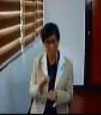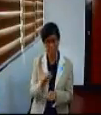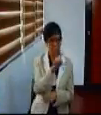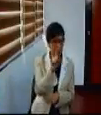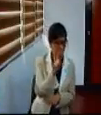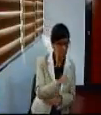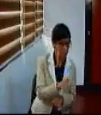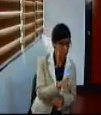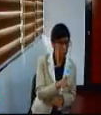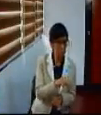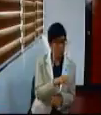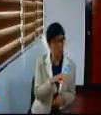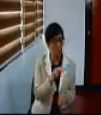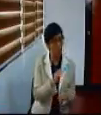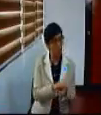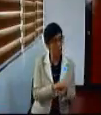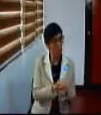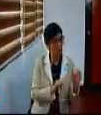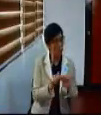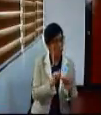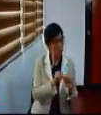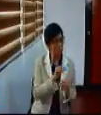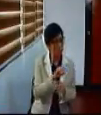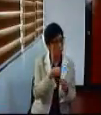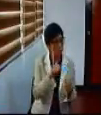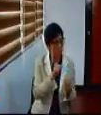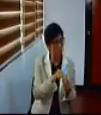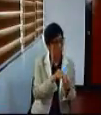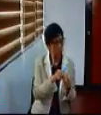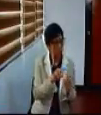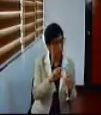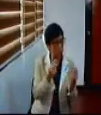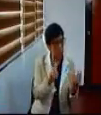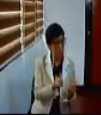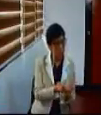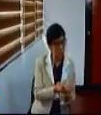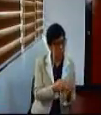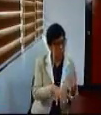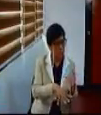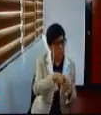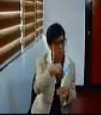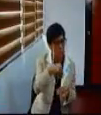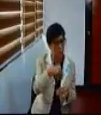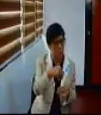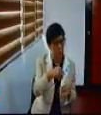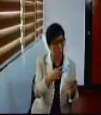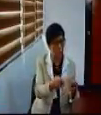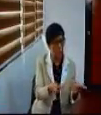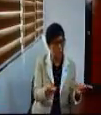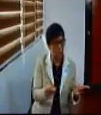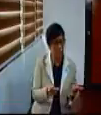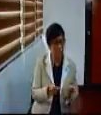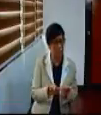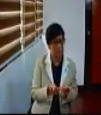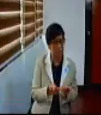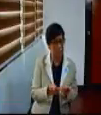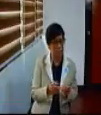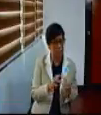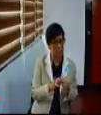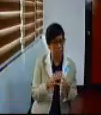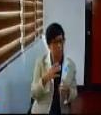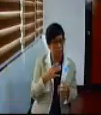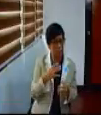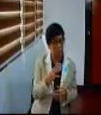on acts involving entities outside of the jurisdiction of the